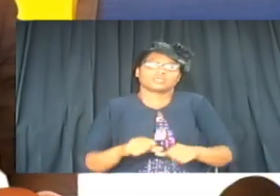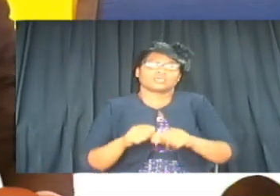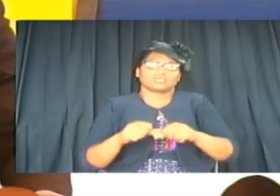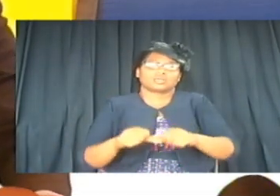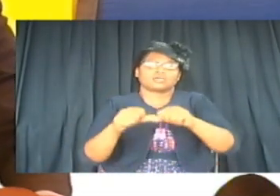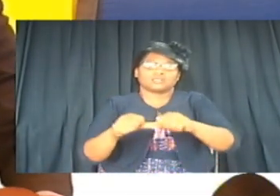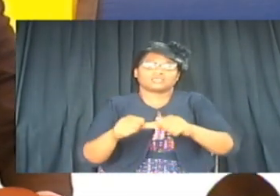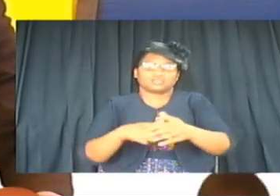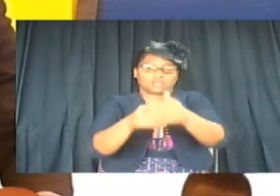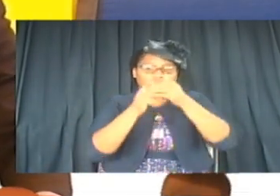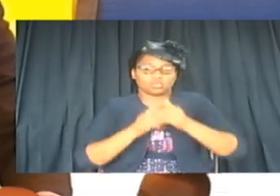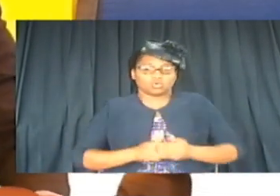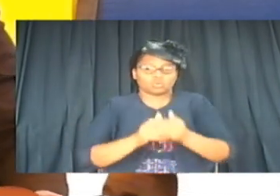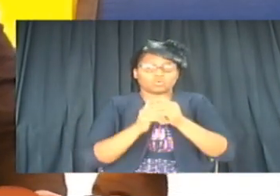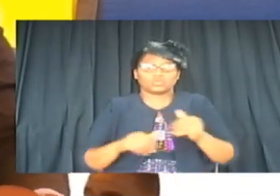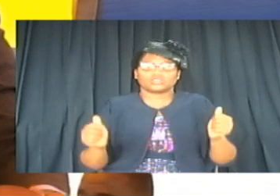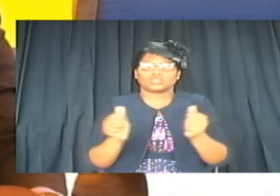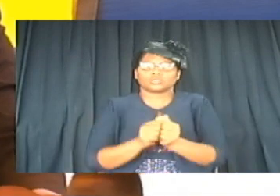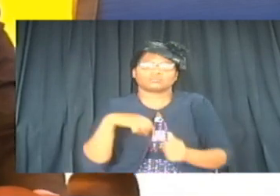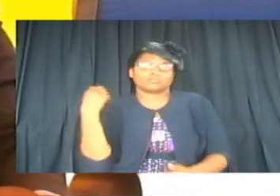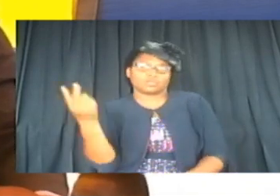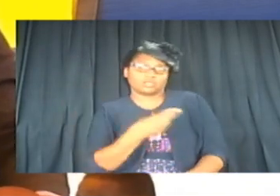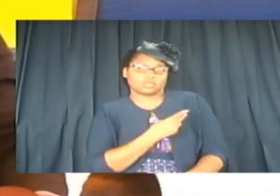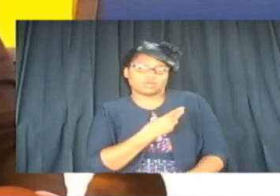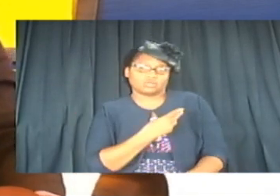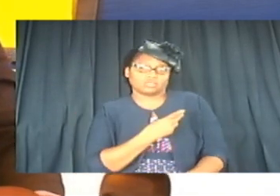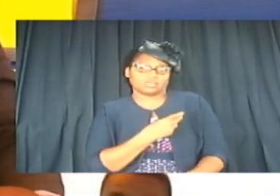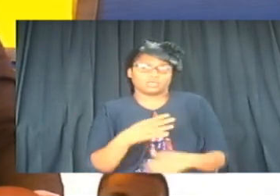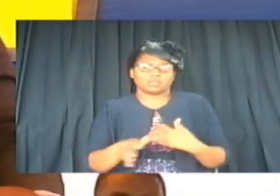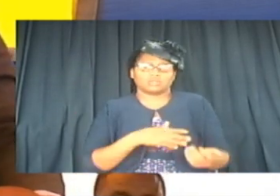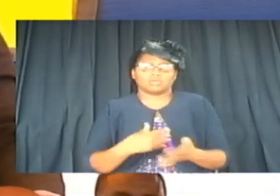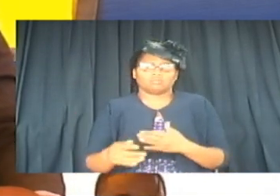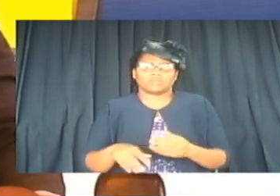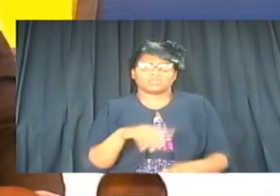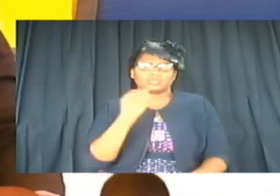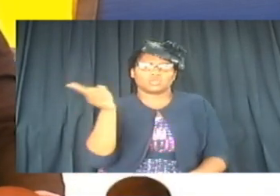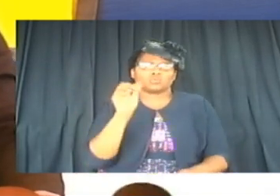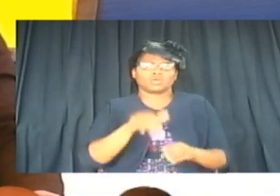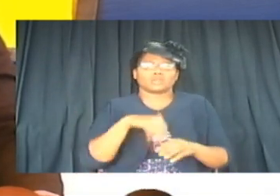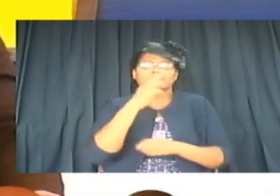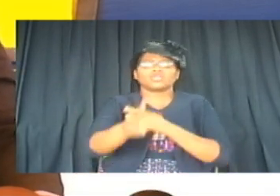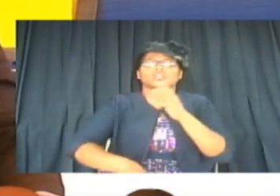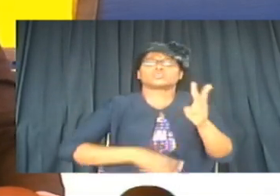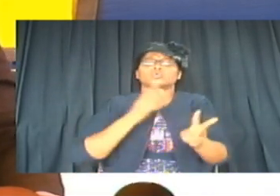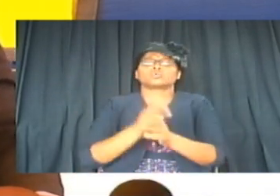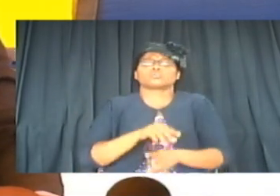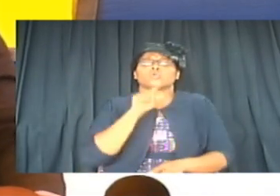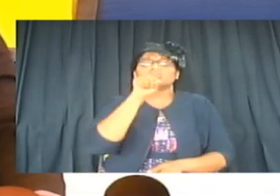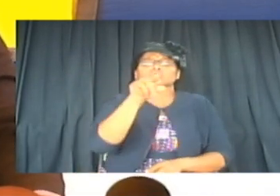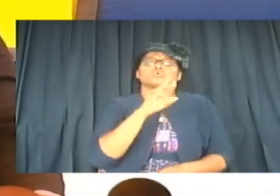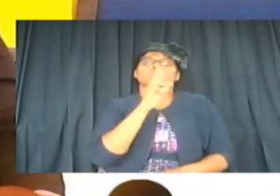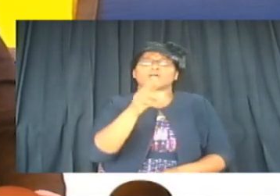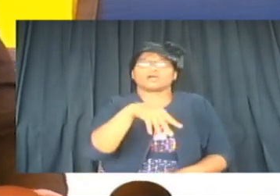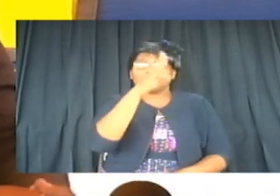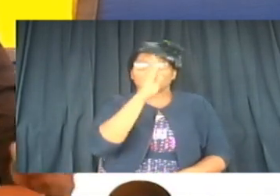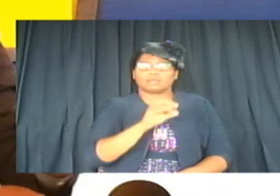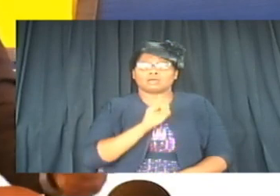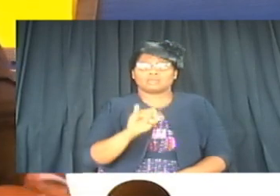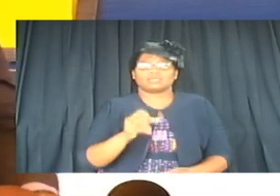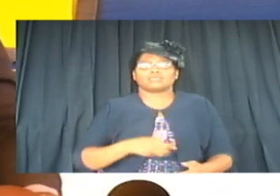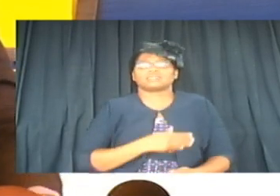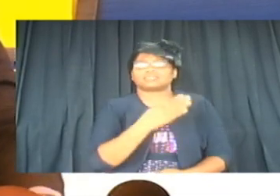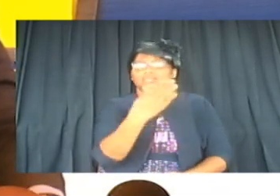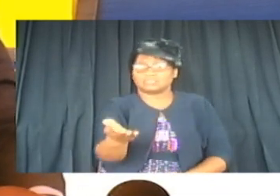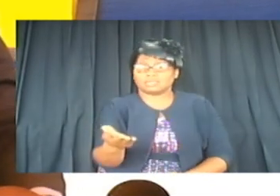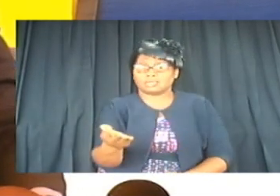wherever in the world you are, God is there. If I take the wings of the morning and fly to the